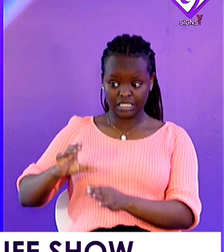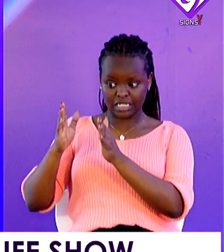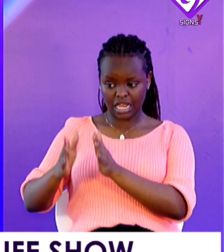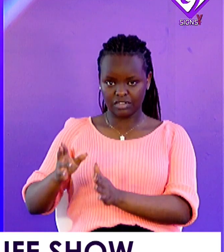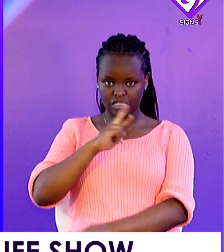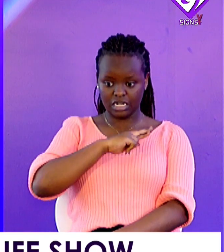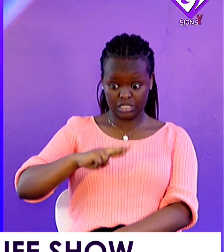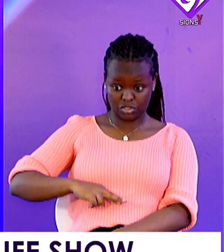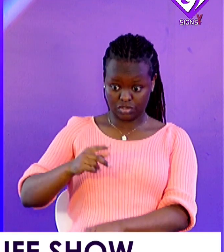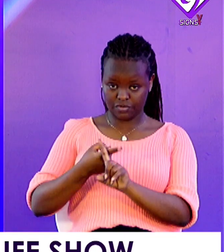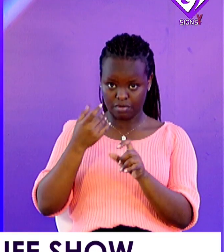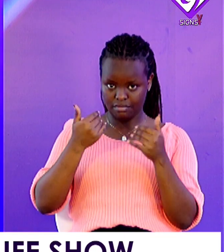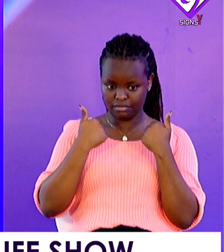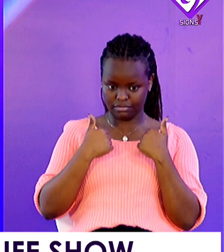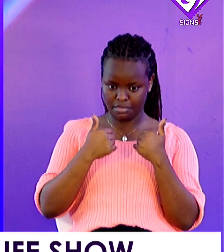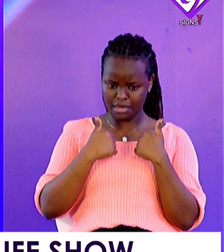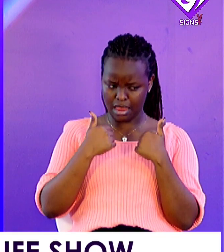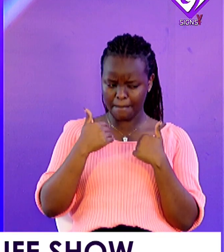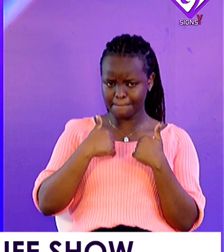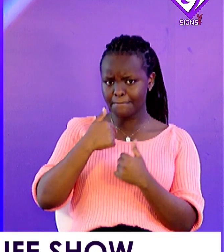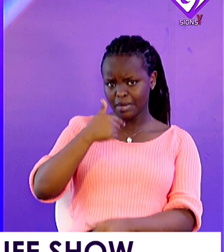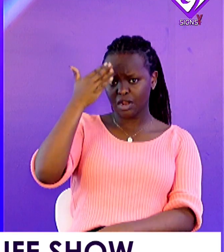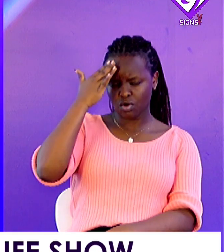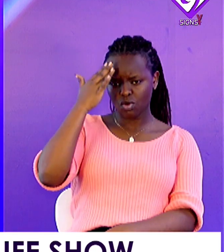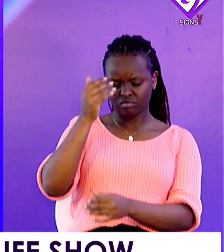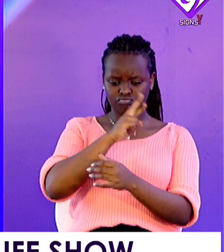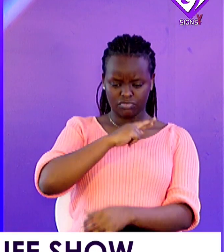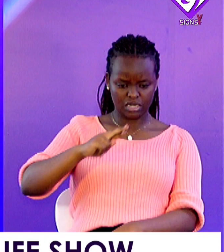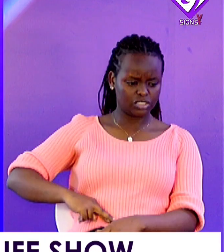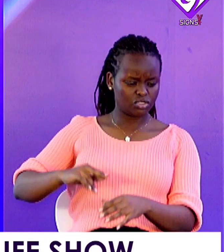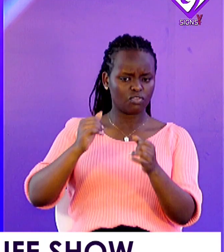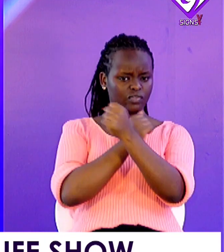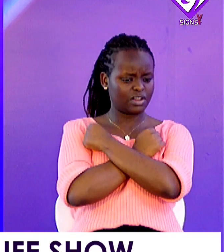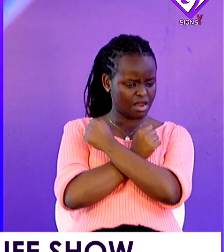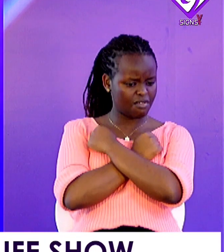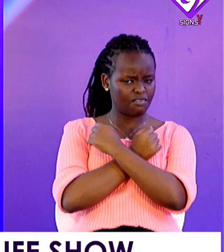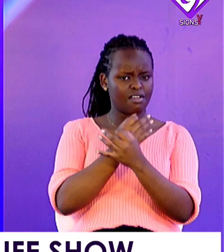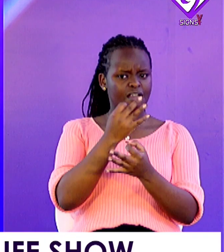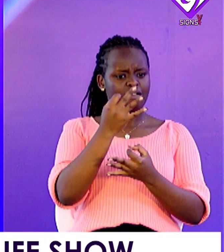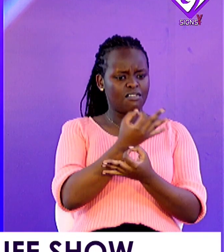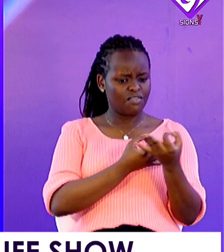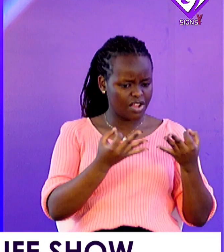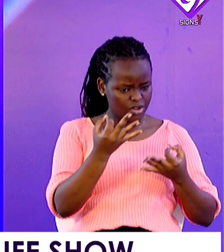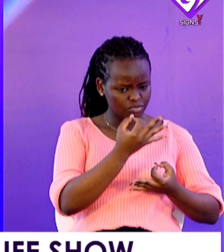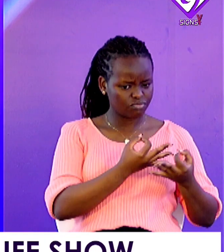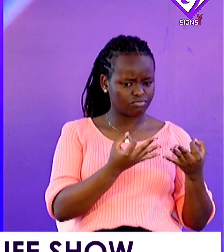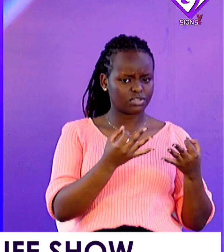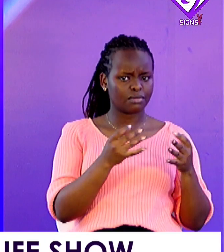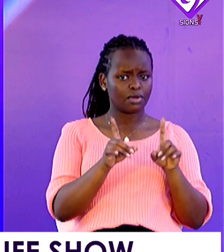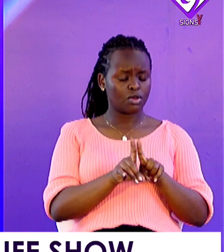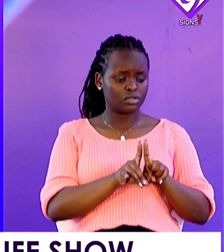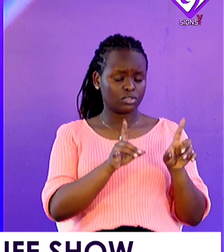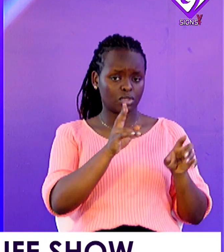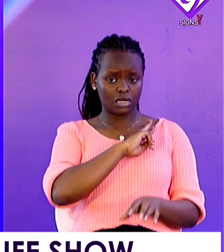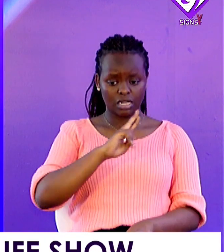the way I know, is a religion of love. Am I right? Yes. It's a religion of fellowship. Am I right? Yes. It's a religion where